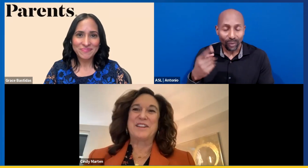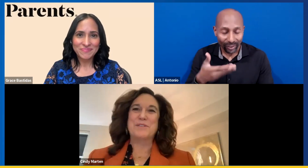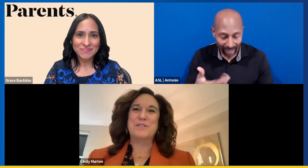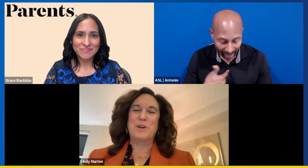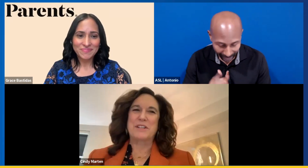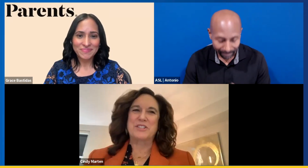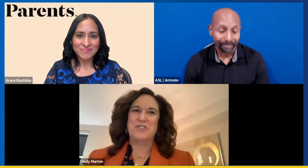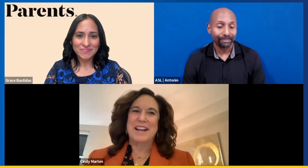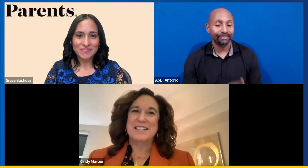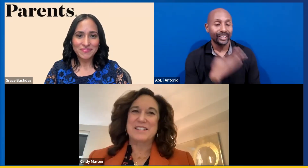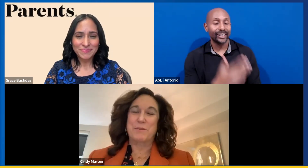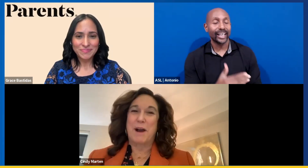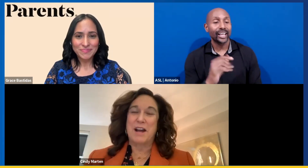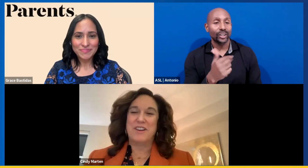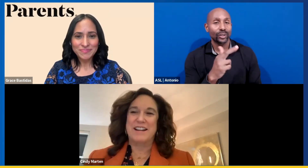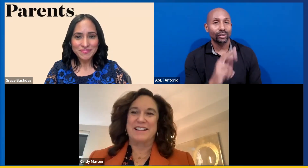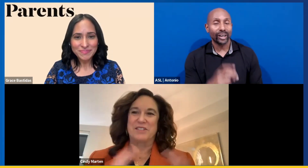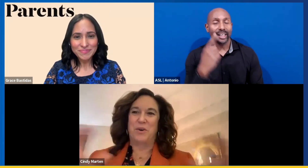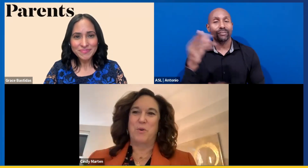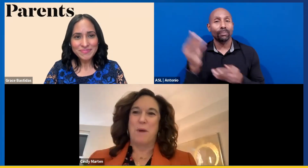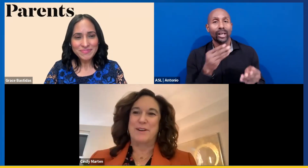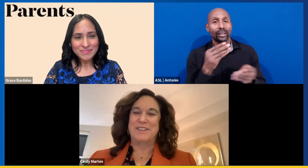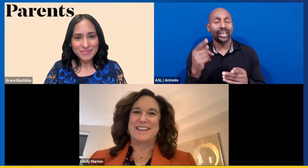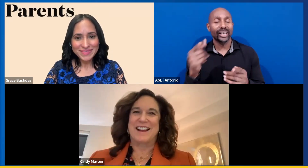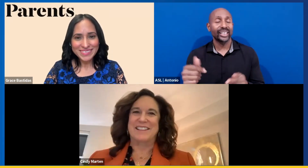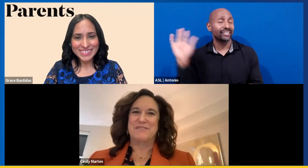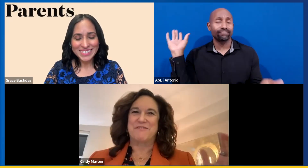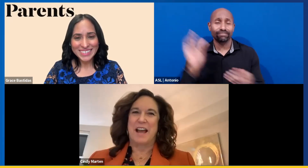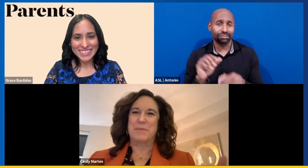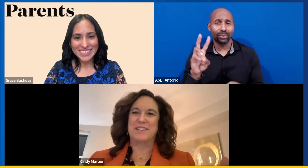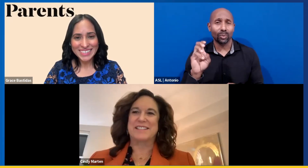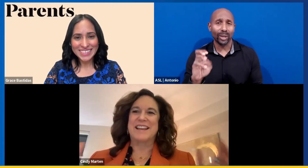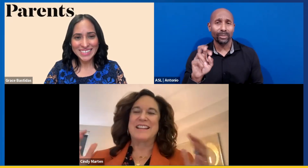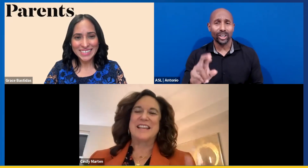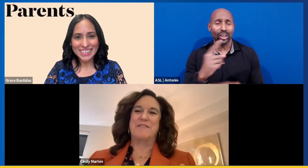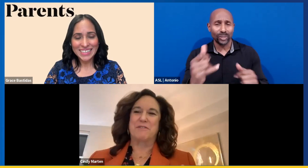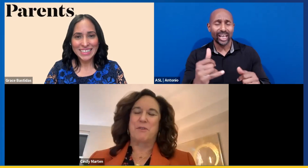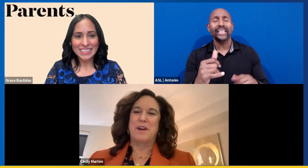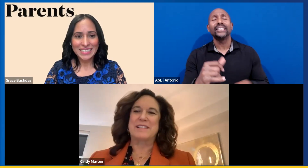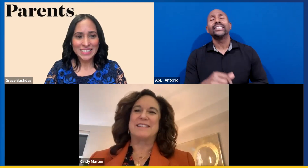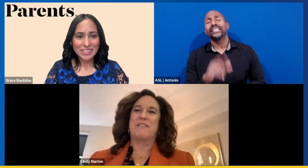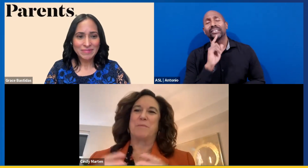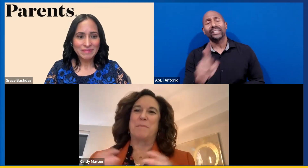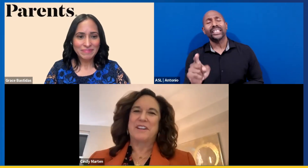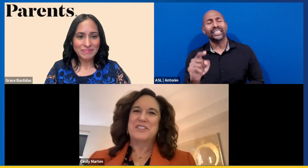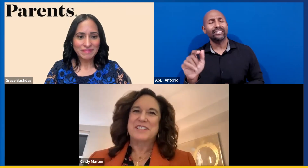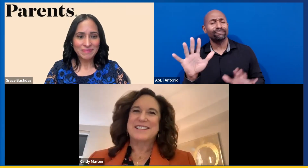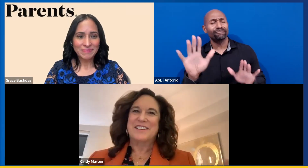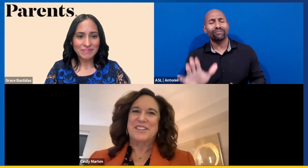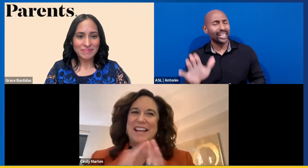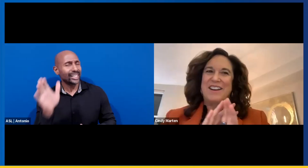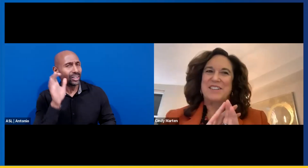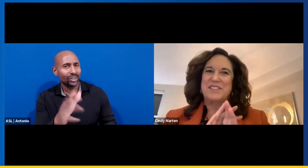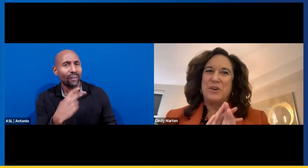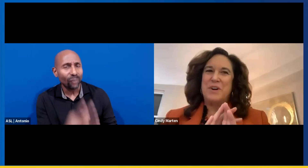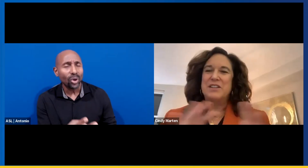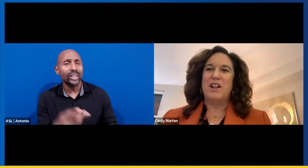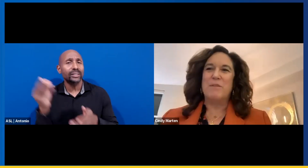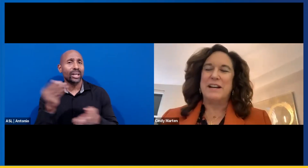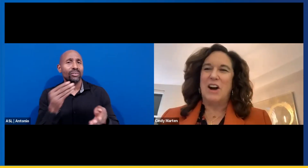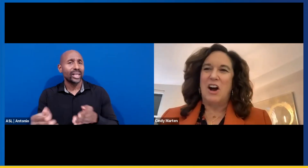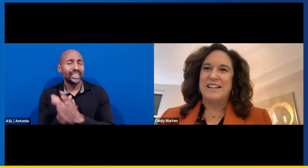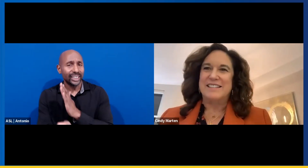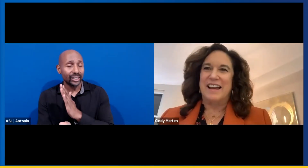Thank you so much, Grace, for moderating this whole webinar tonight. It's fabulous to have your voice, to have your moderation skills. And also